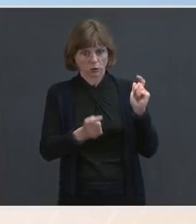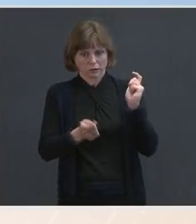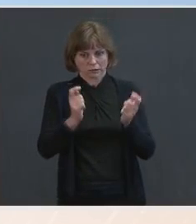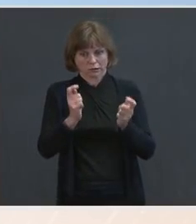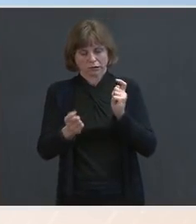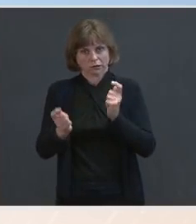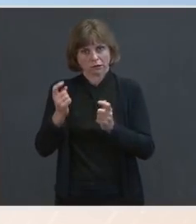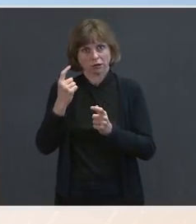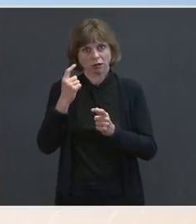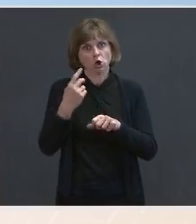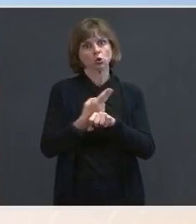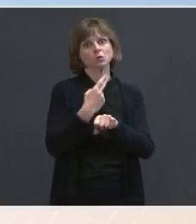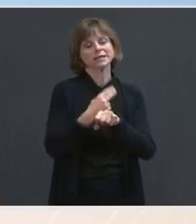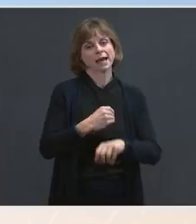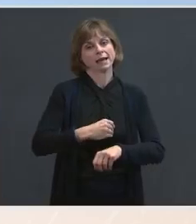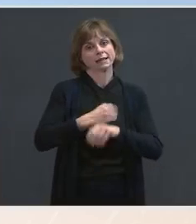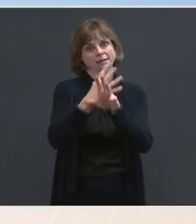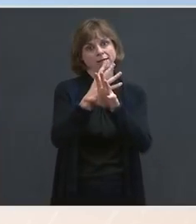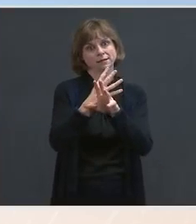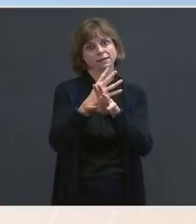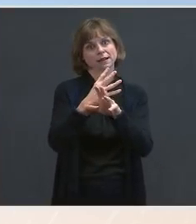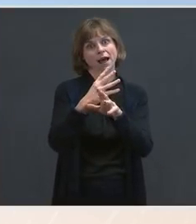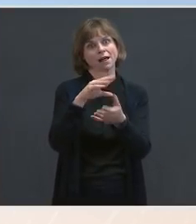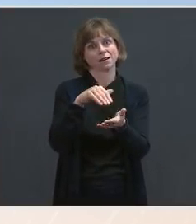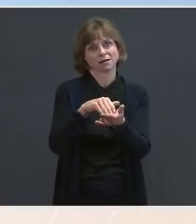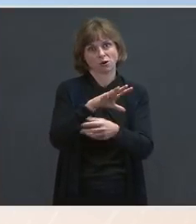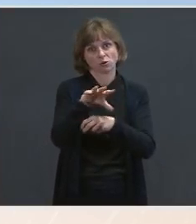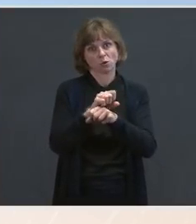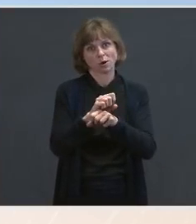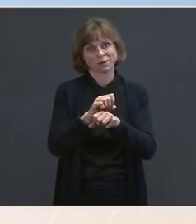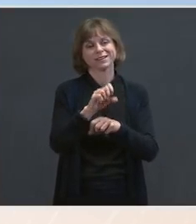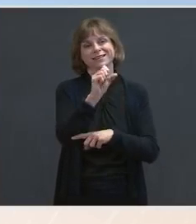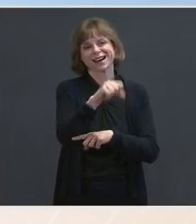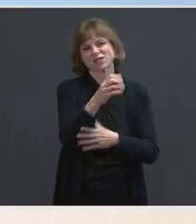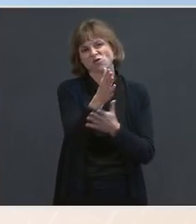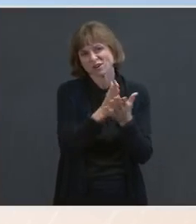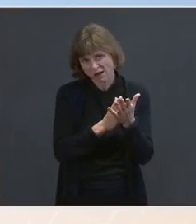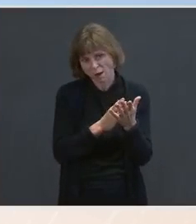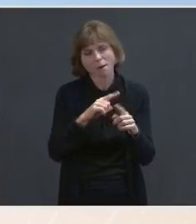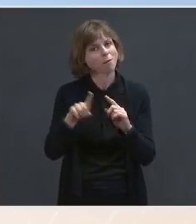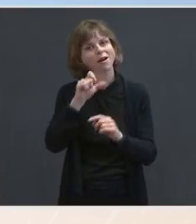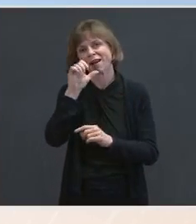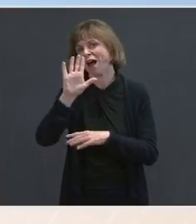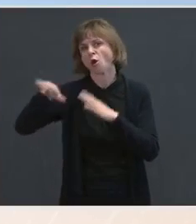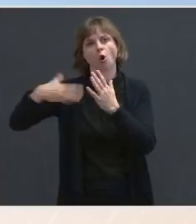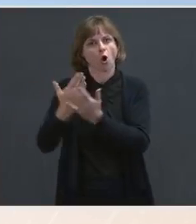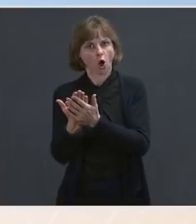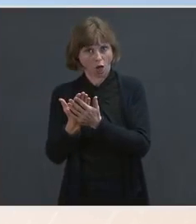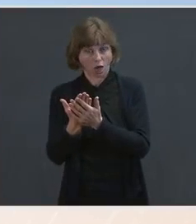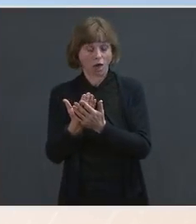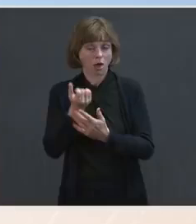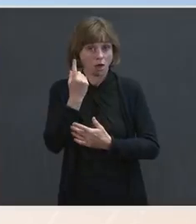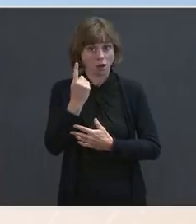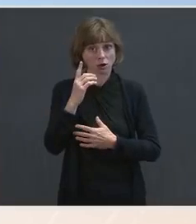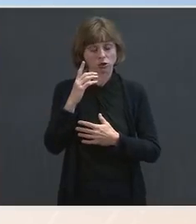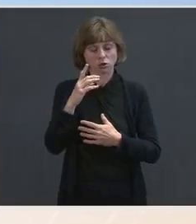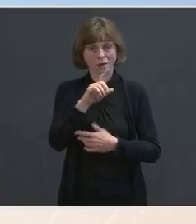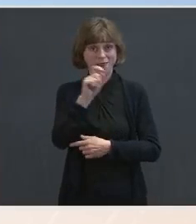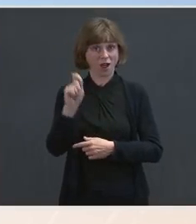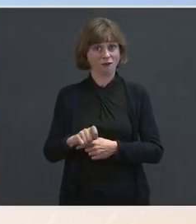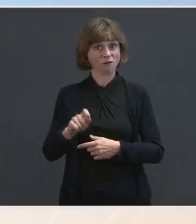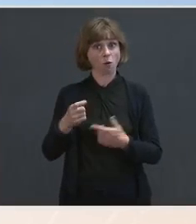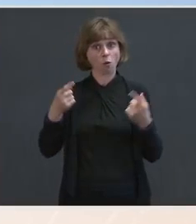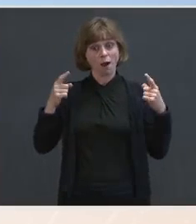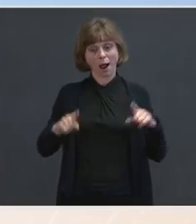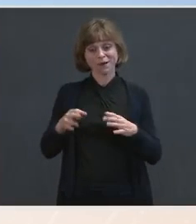those through the telehealth platforms, but not for all of them. And as a result of deferred care, which we're